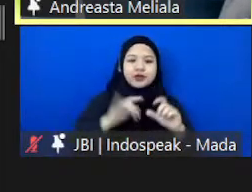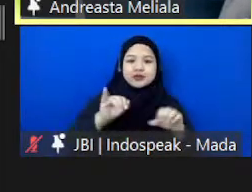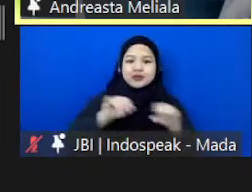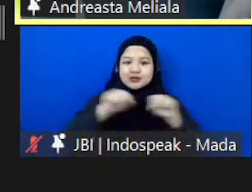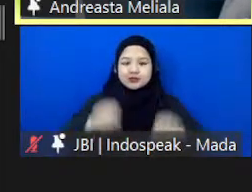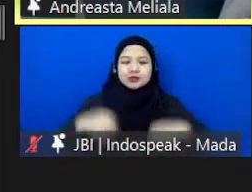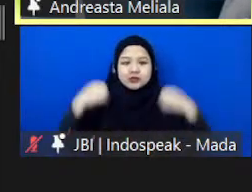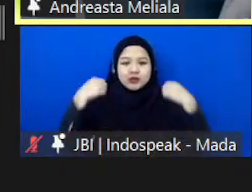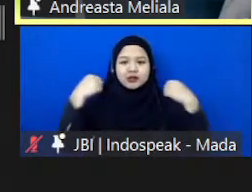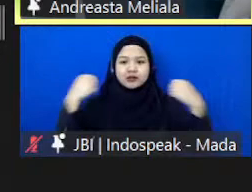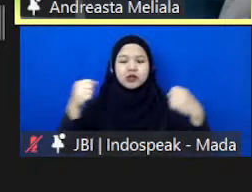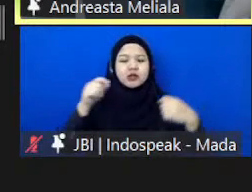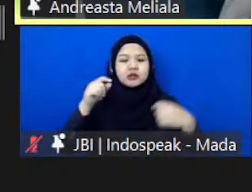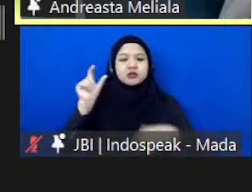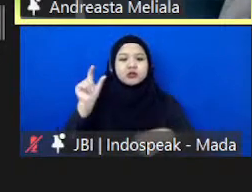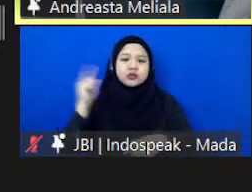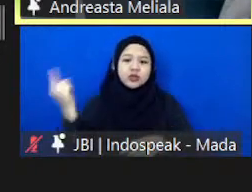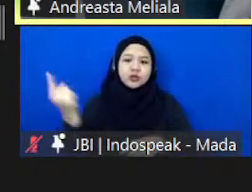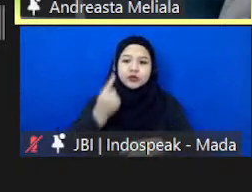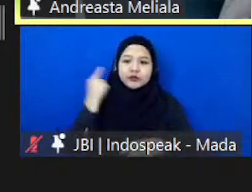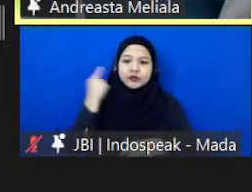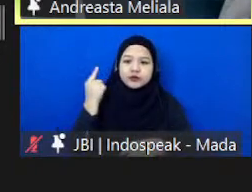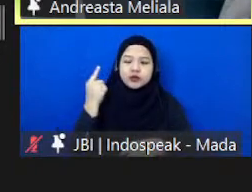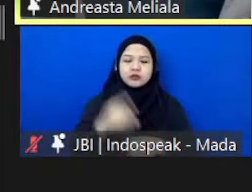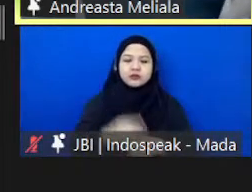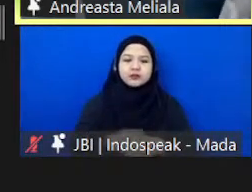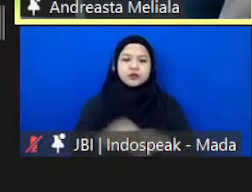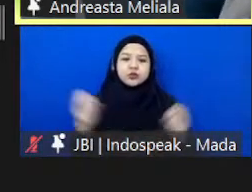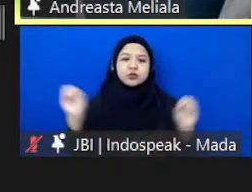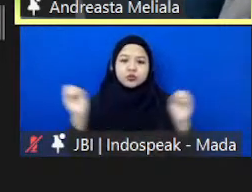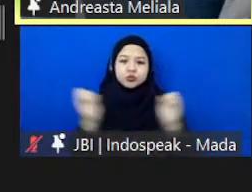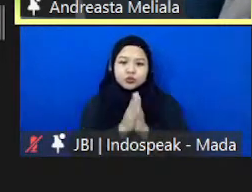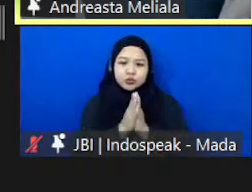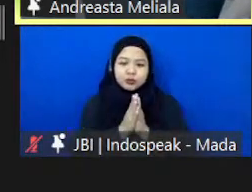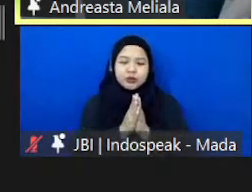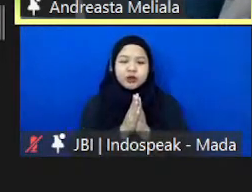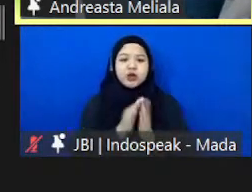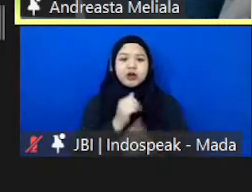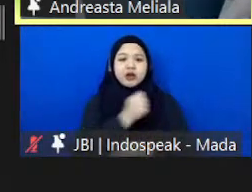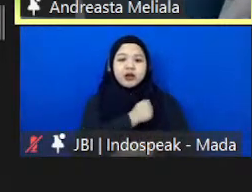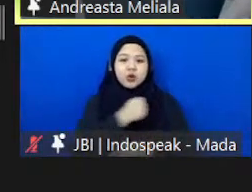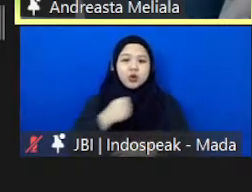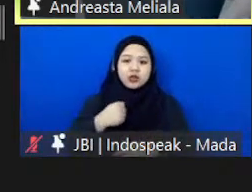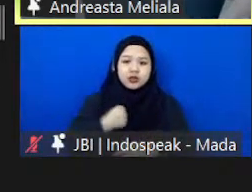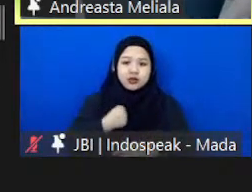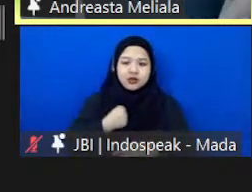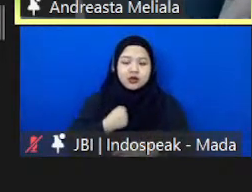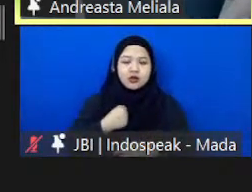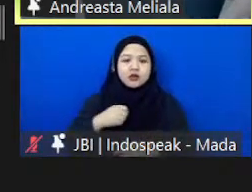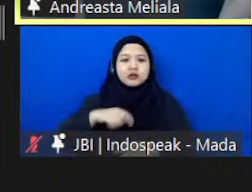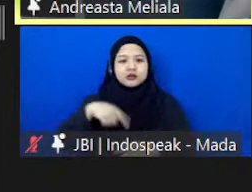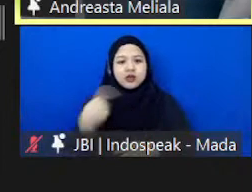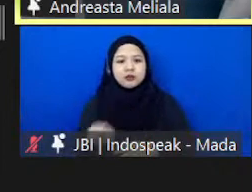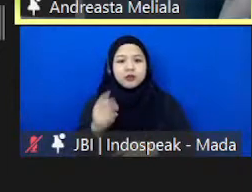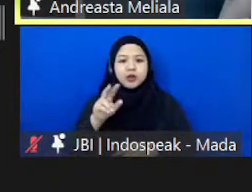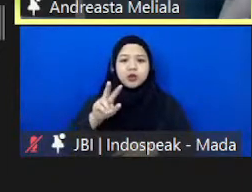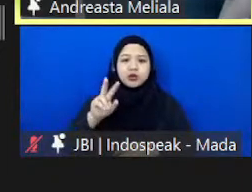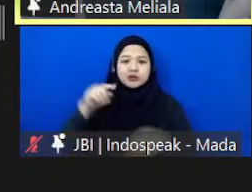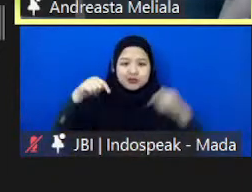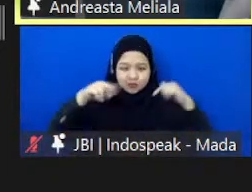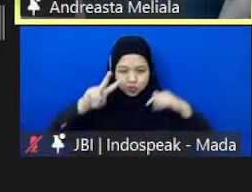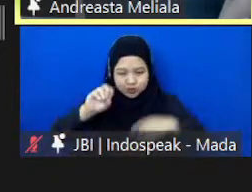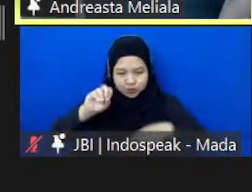the universal health coverage, the total number of the members up to 2020 is